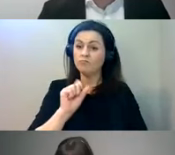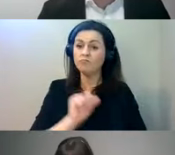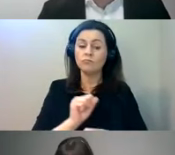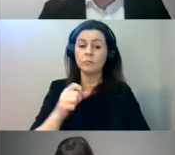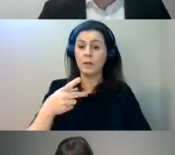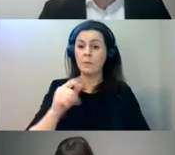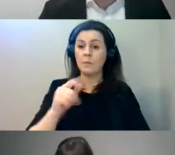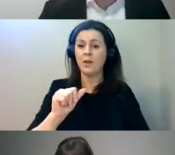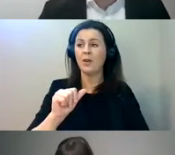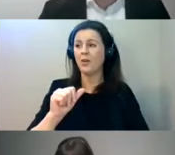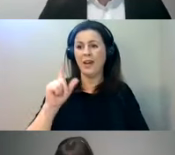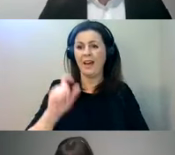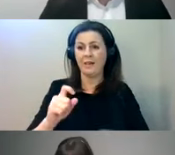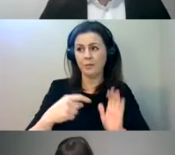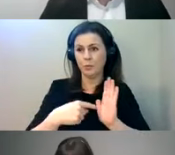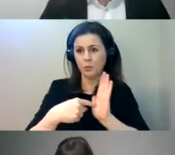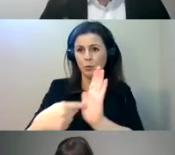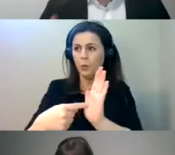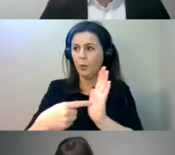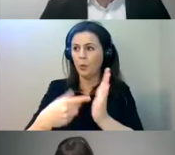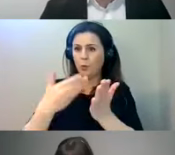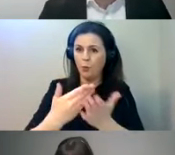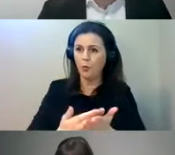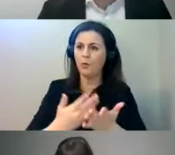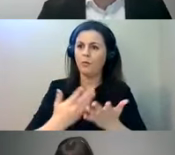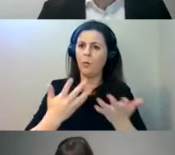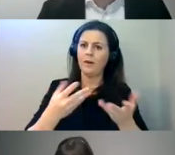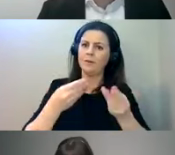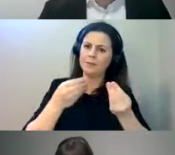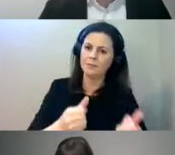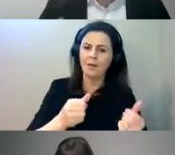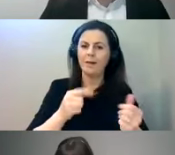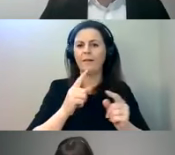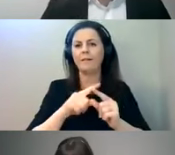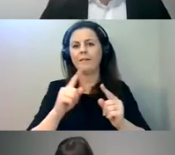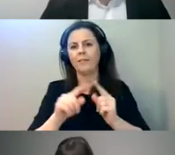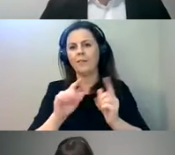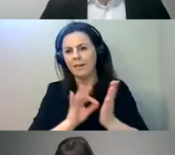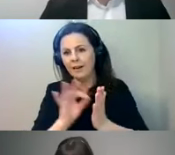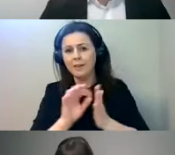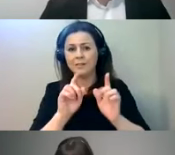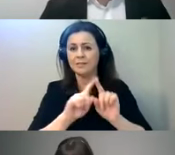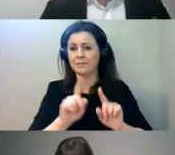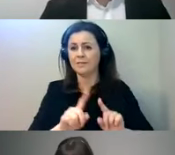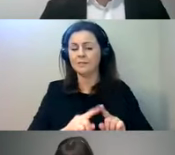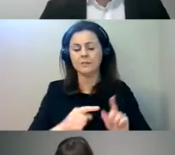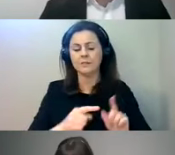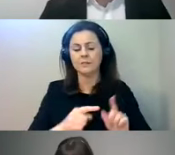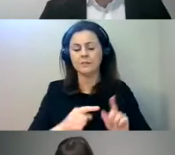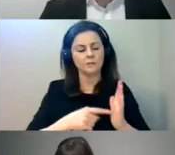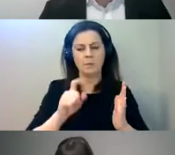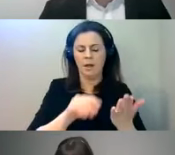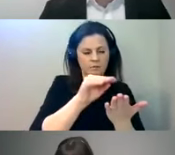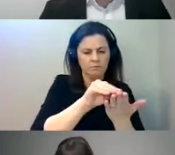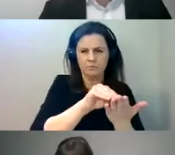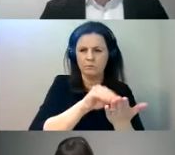is asked to pass their accounts, it will be crucial that that person has kept a detailed list of